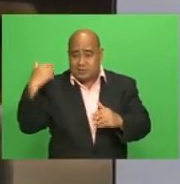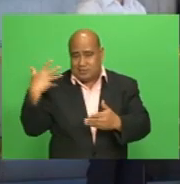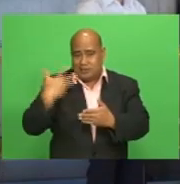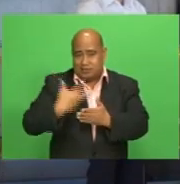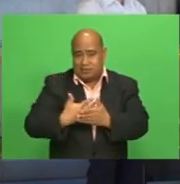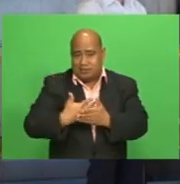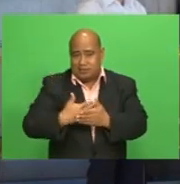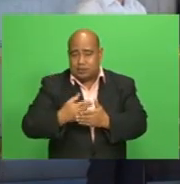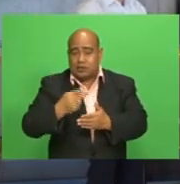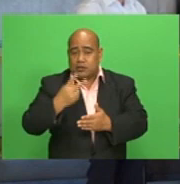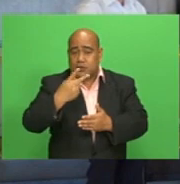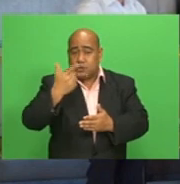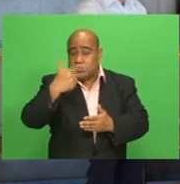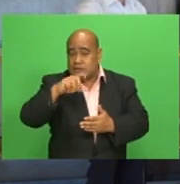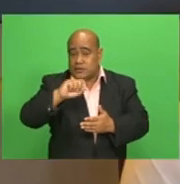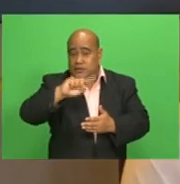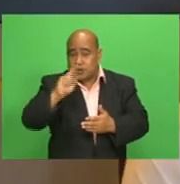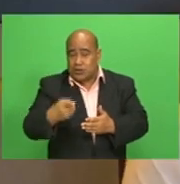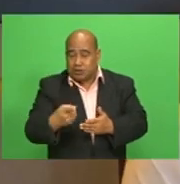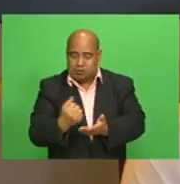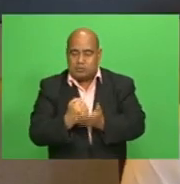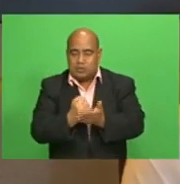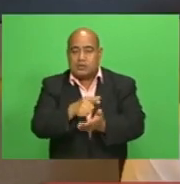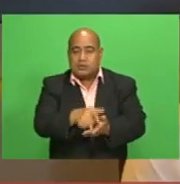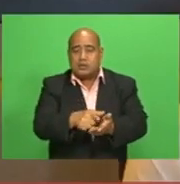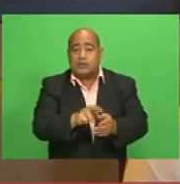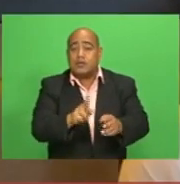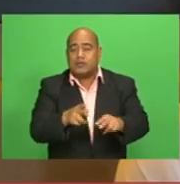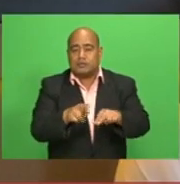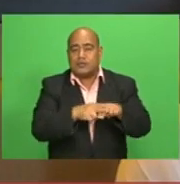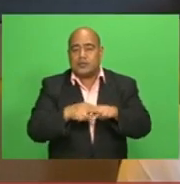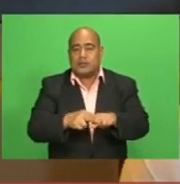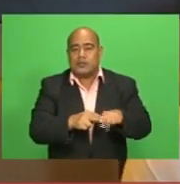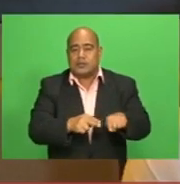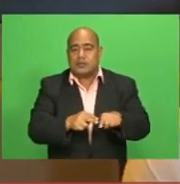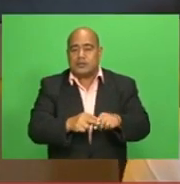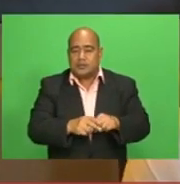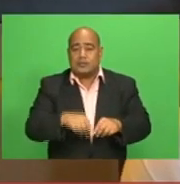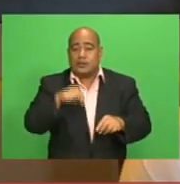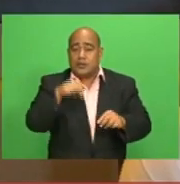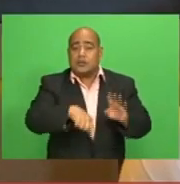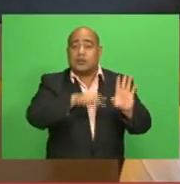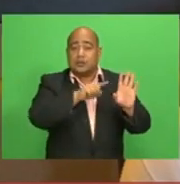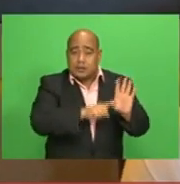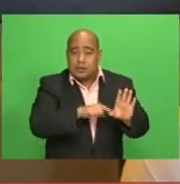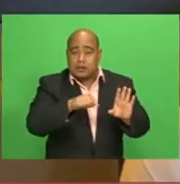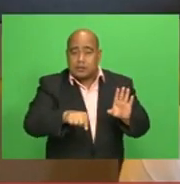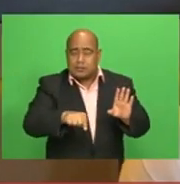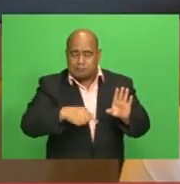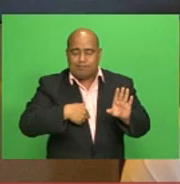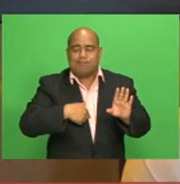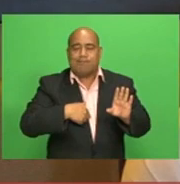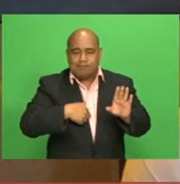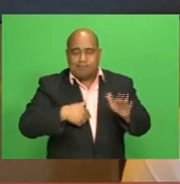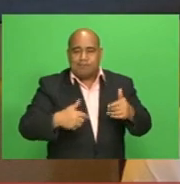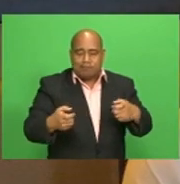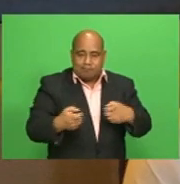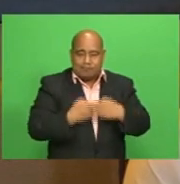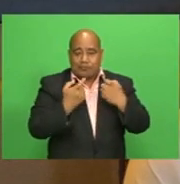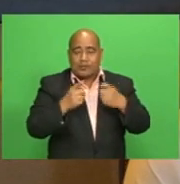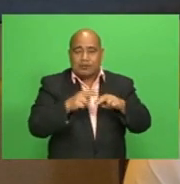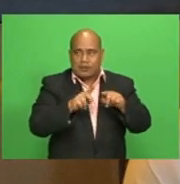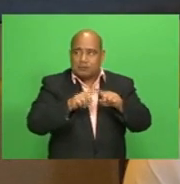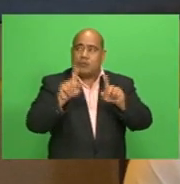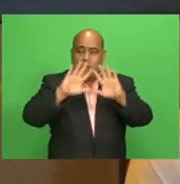for FINS Fiji. This year has been a particularly challenging year for Fiji and the world at large with the effects of the